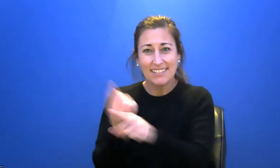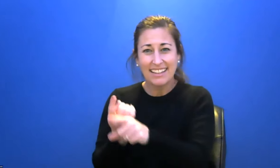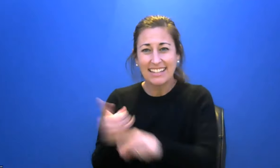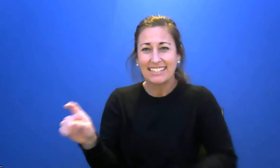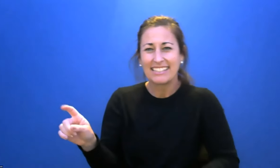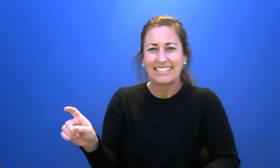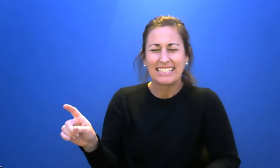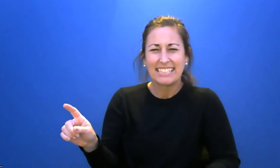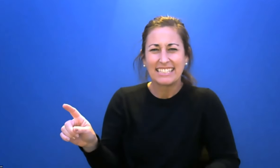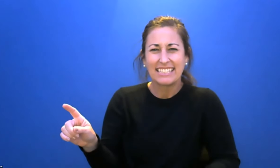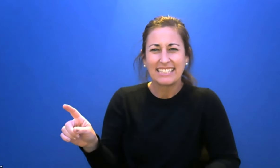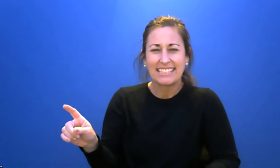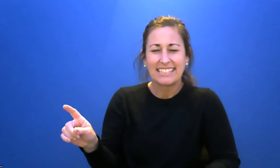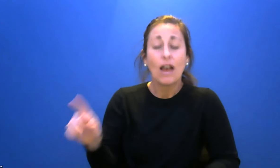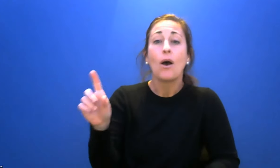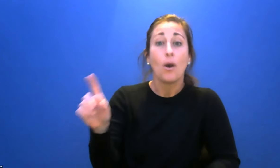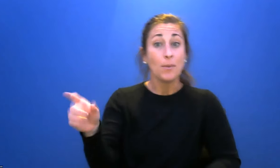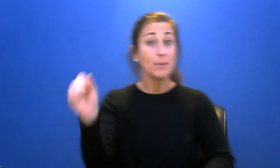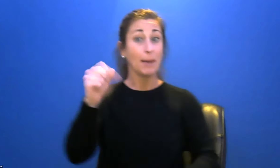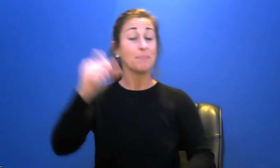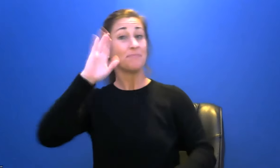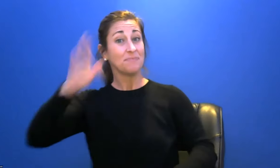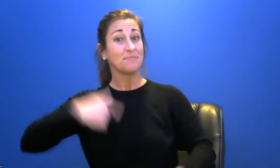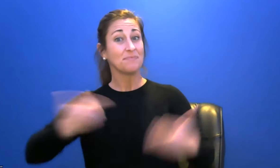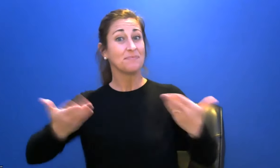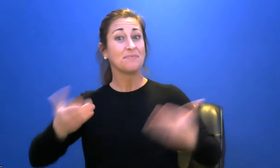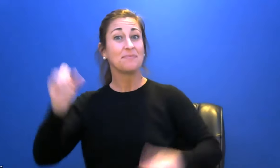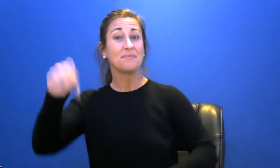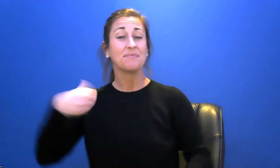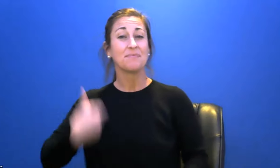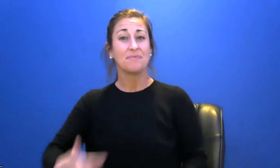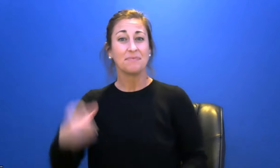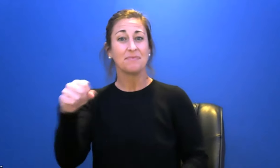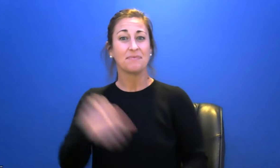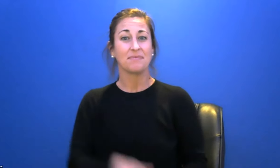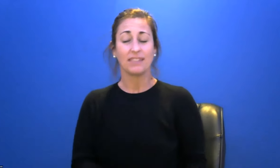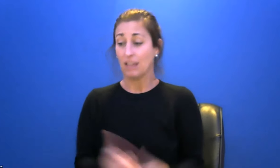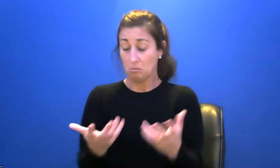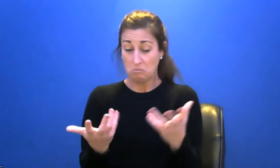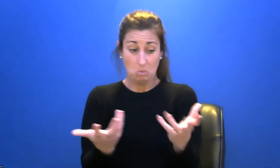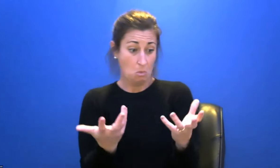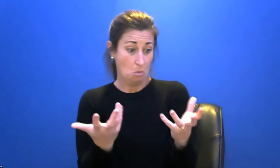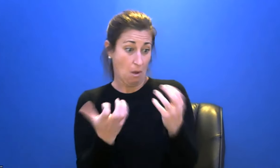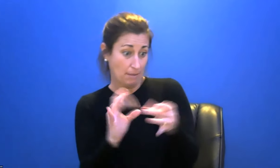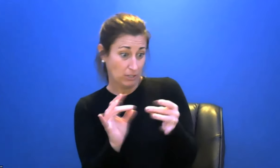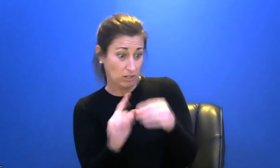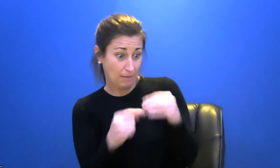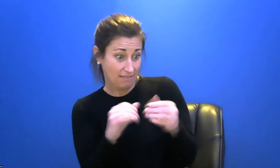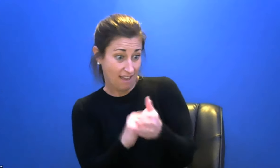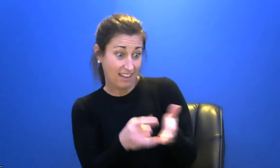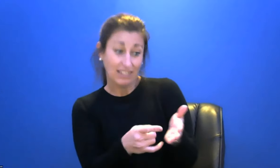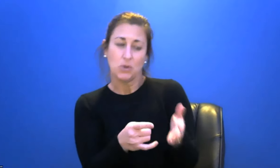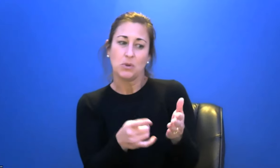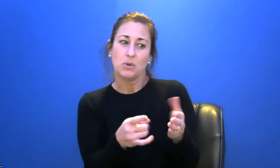I don't think he's, no, he's not. I am. Do you wanna just mention about that? Because that's gonna be a very